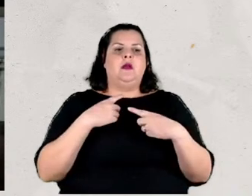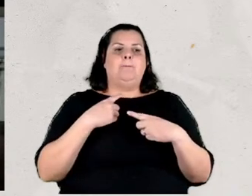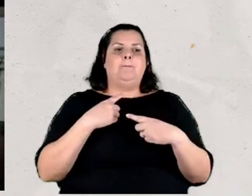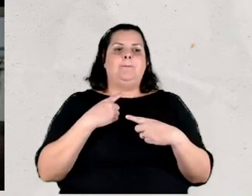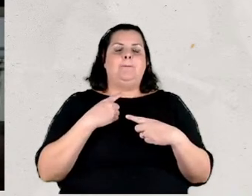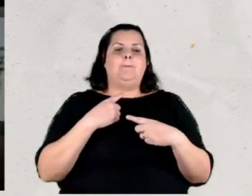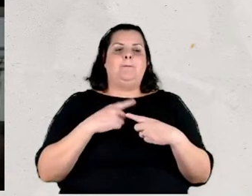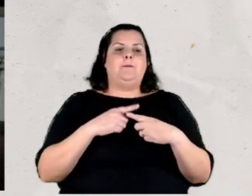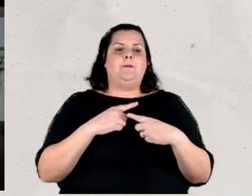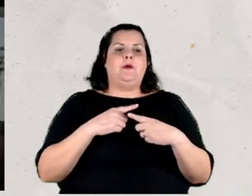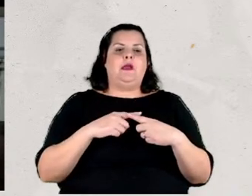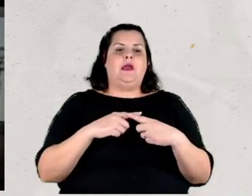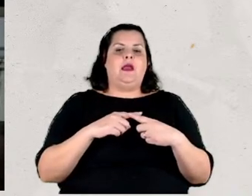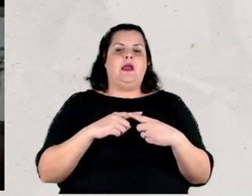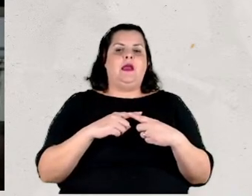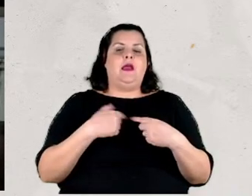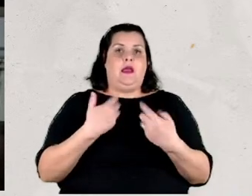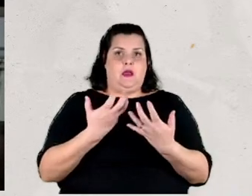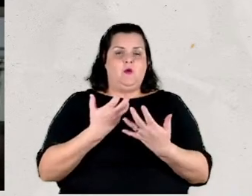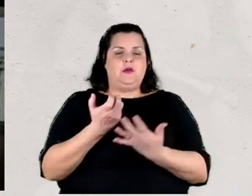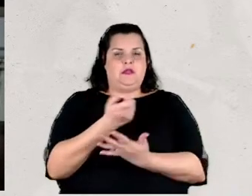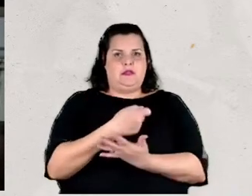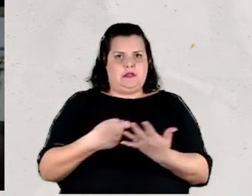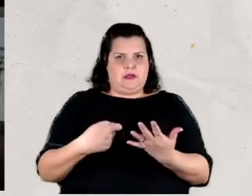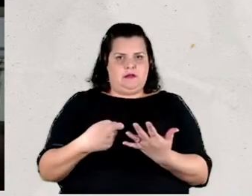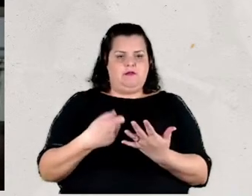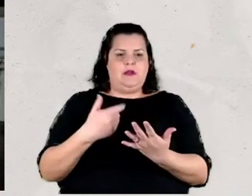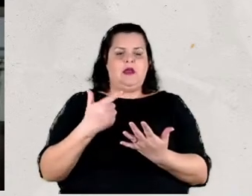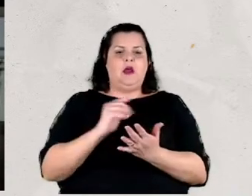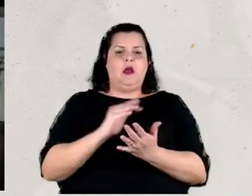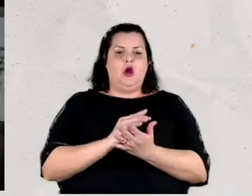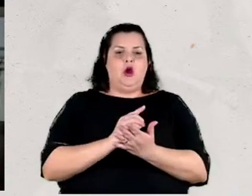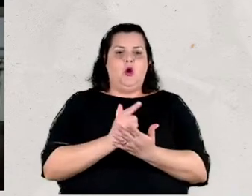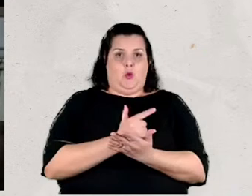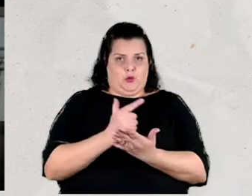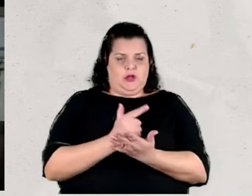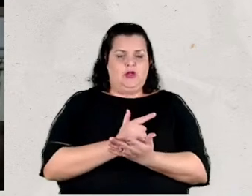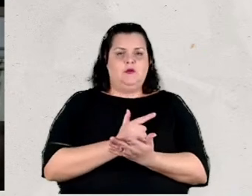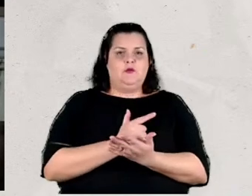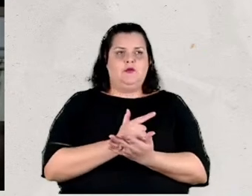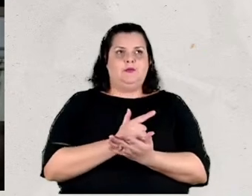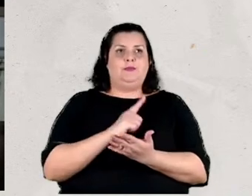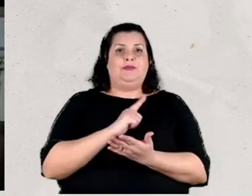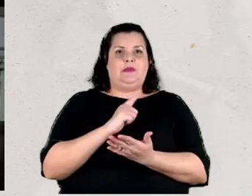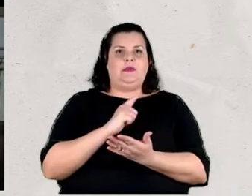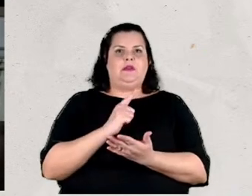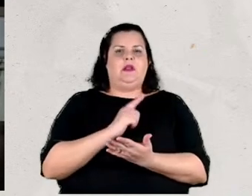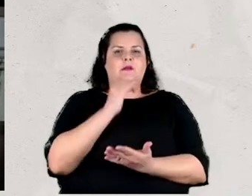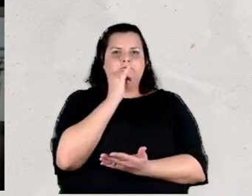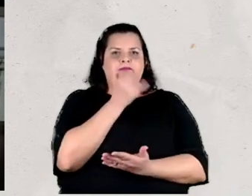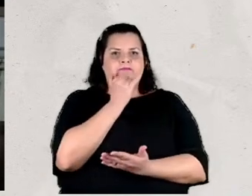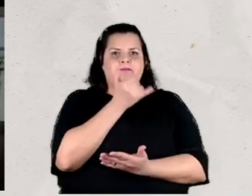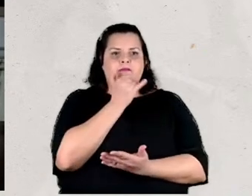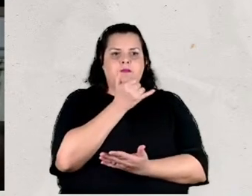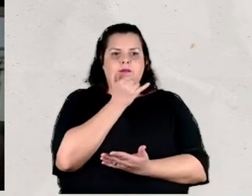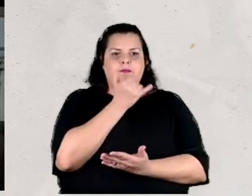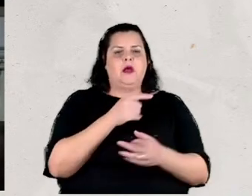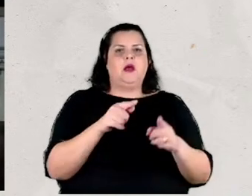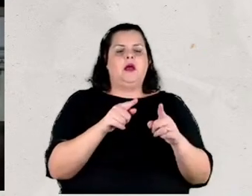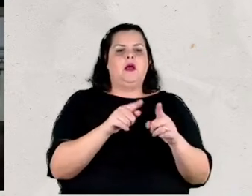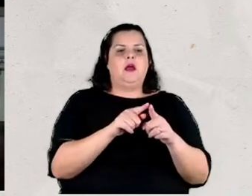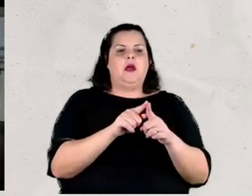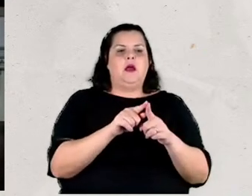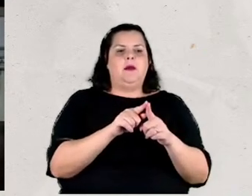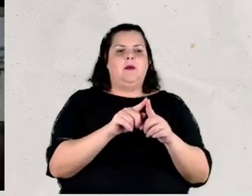is a book that I wrote to explain and defend the Israeli narrative.